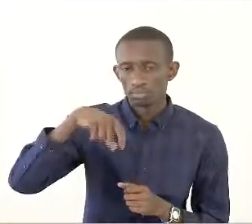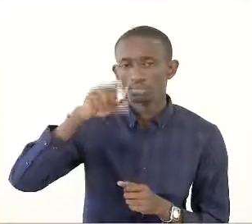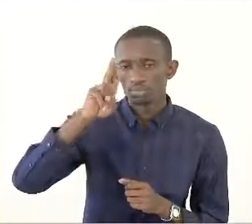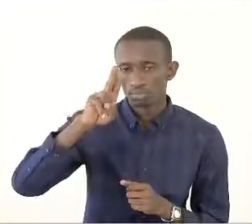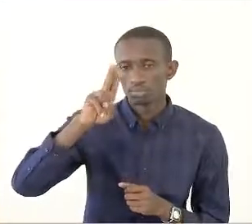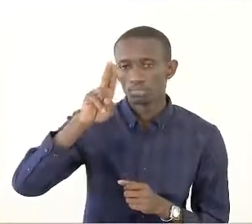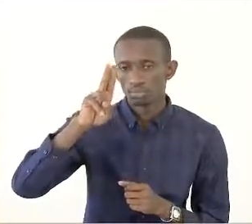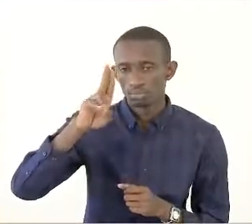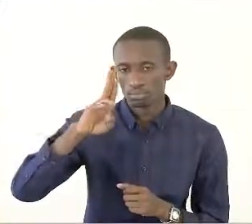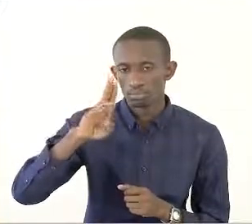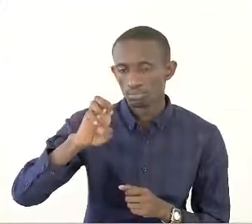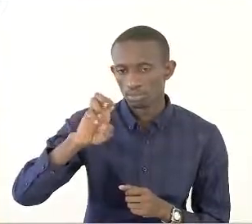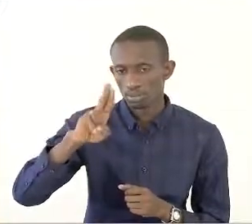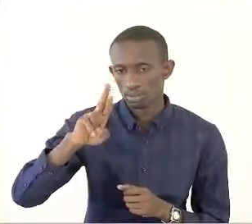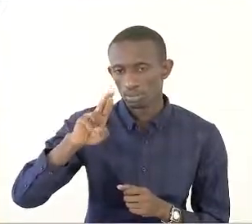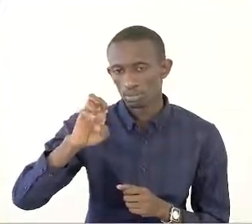activity,